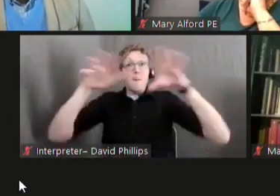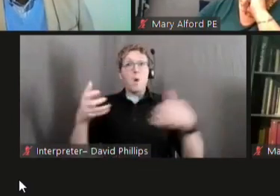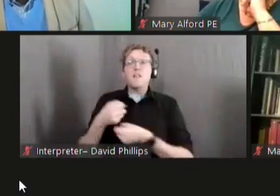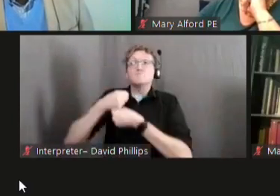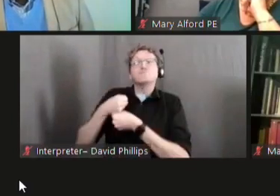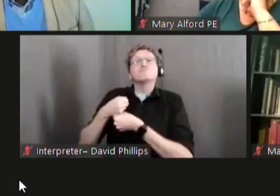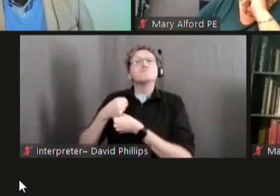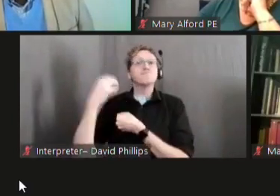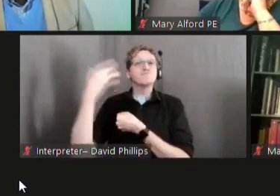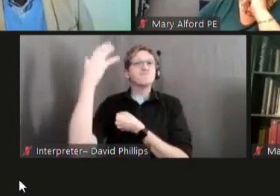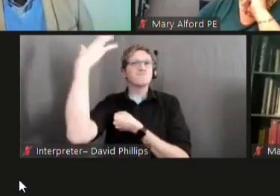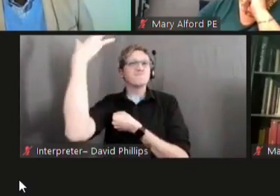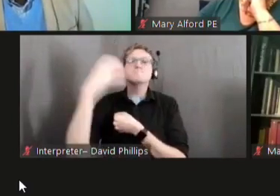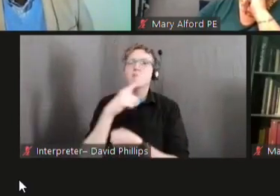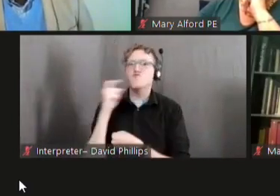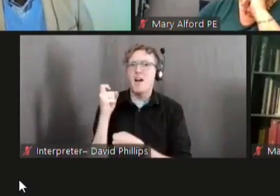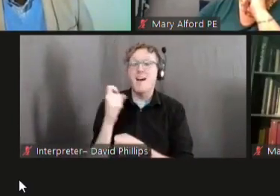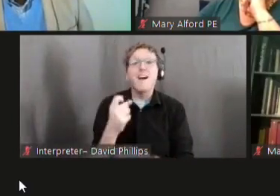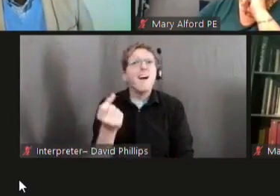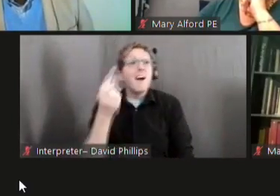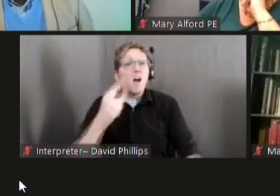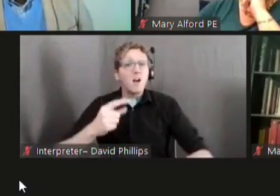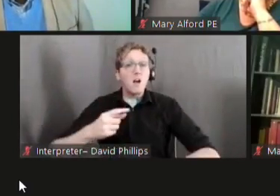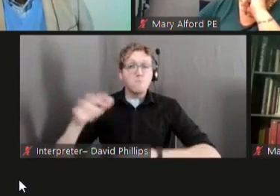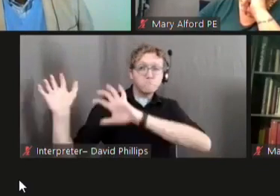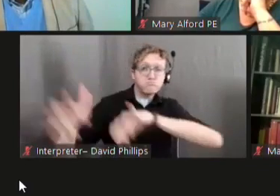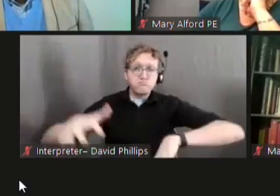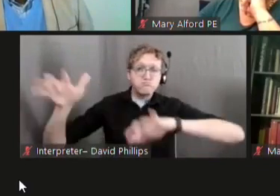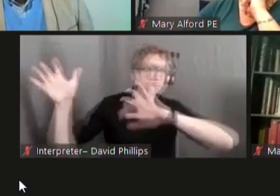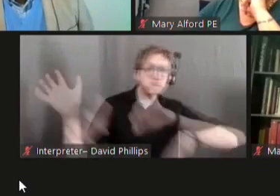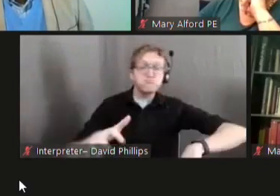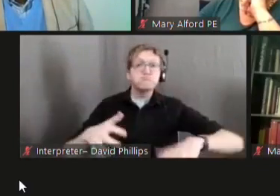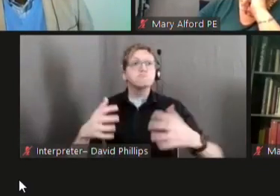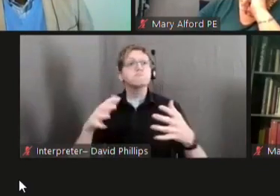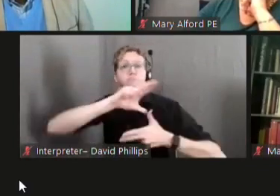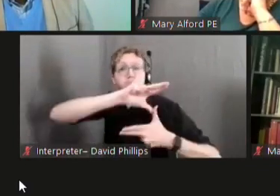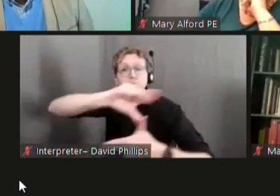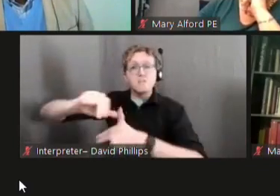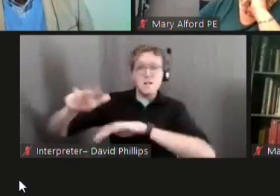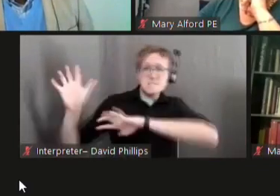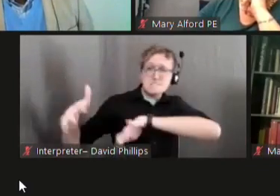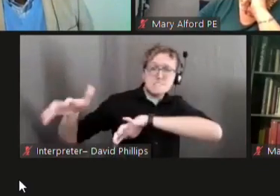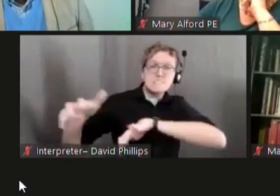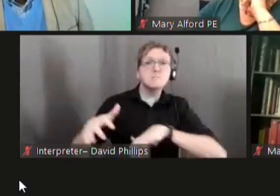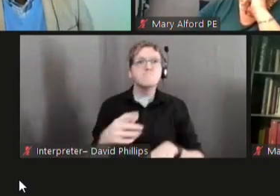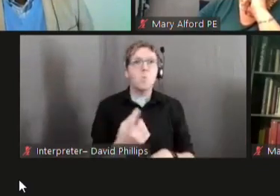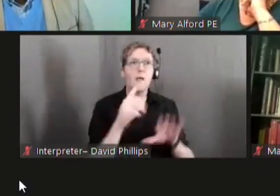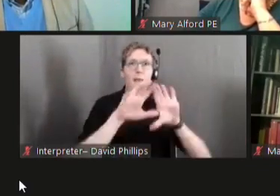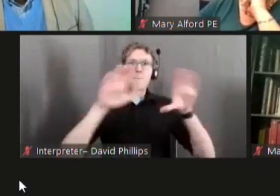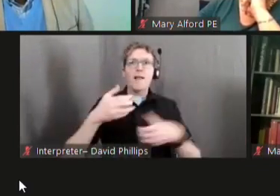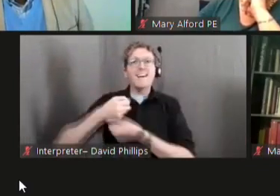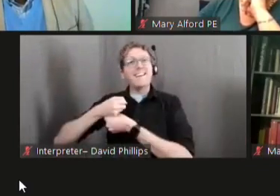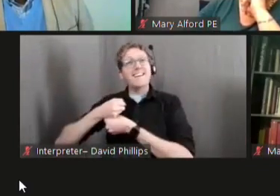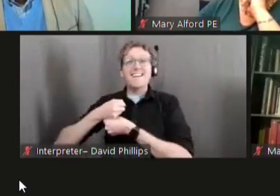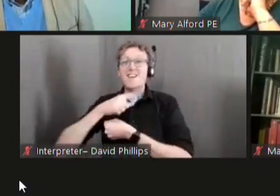beautifully. But if you're in a heavy afternoon Florida thunderstorm, or if you're in a tropical storm, you need more than an umbrella to stay dry.